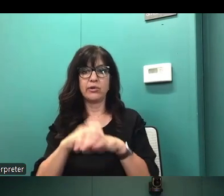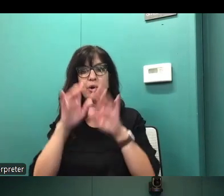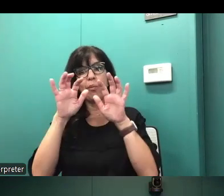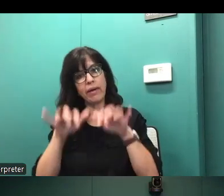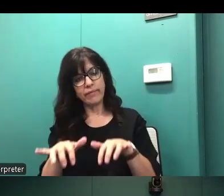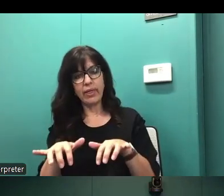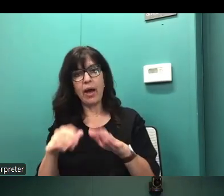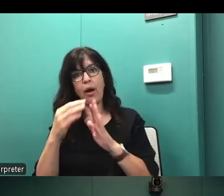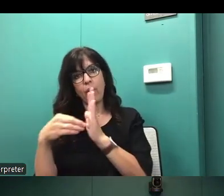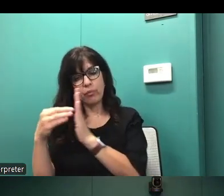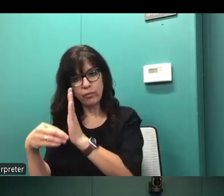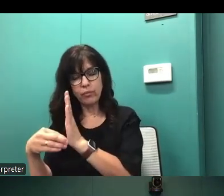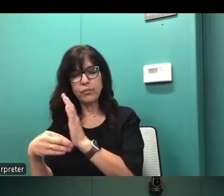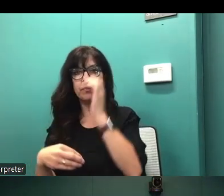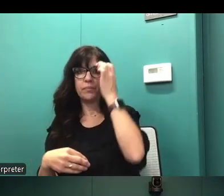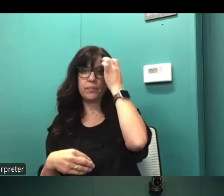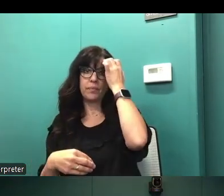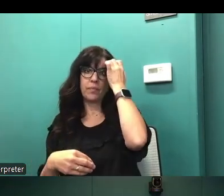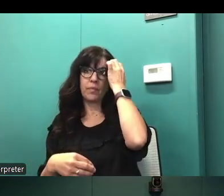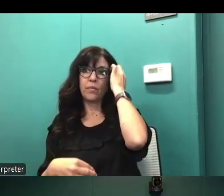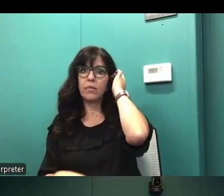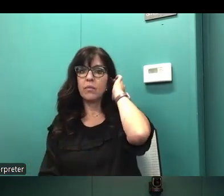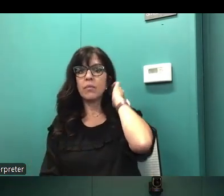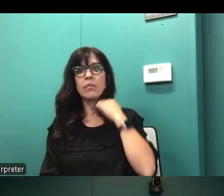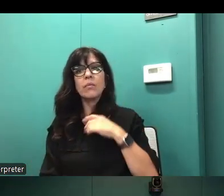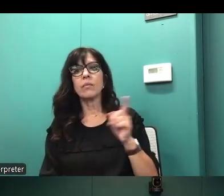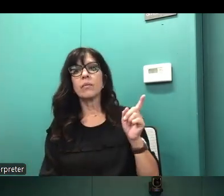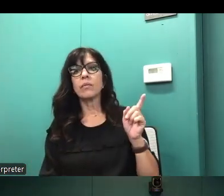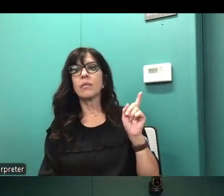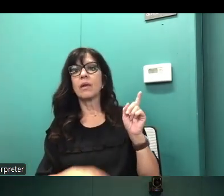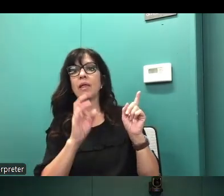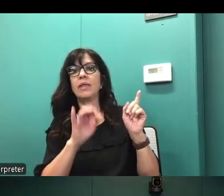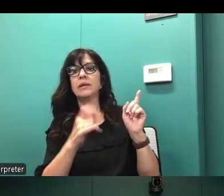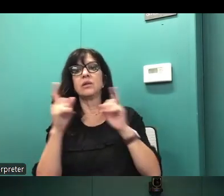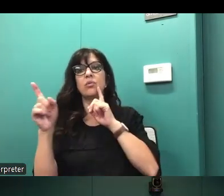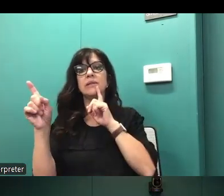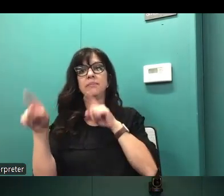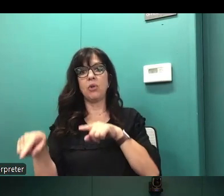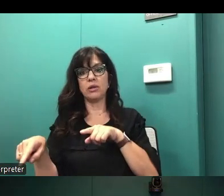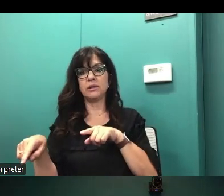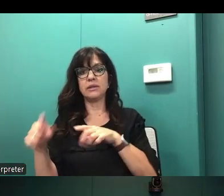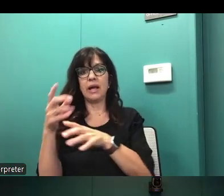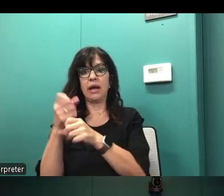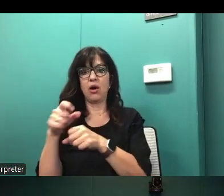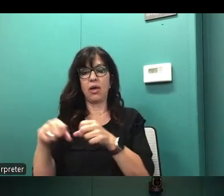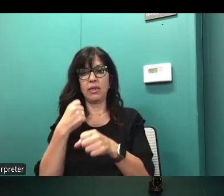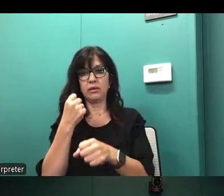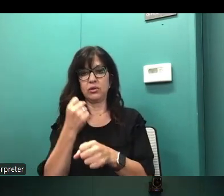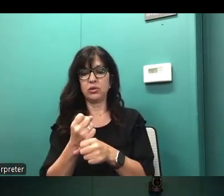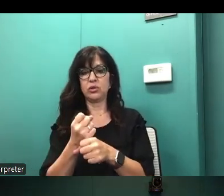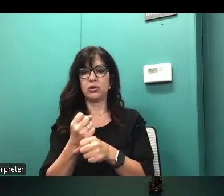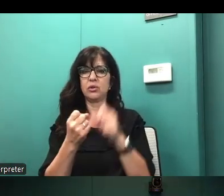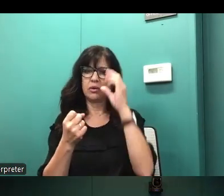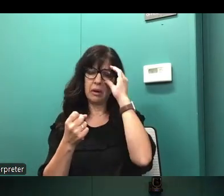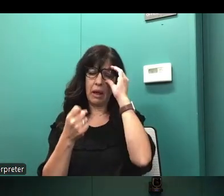that in and there's yeah, right here. This is the responses I got this year. So I got